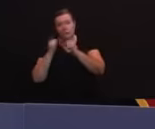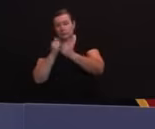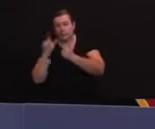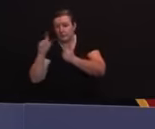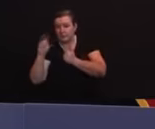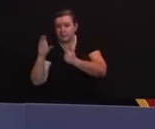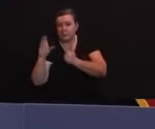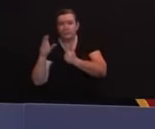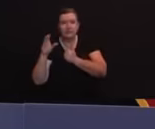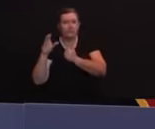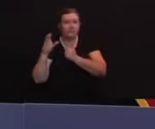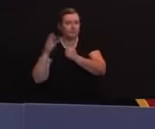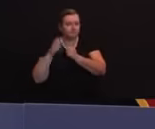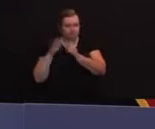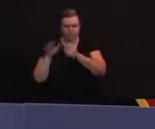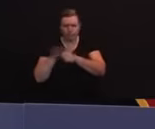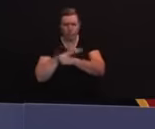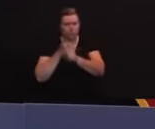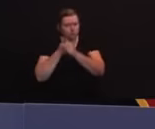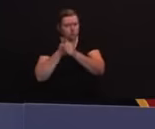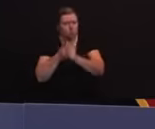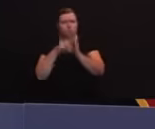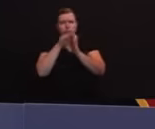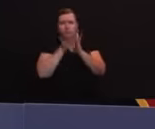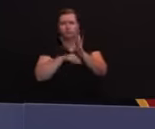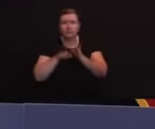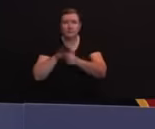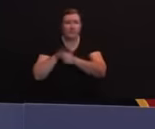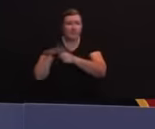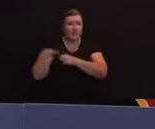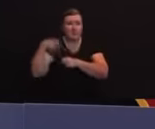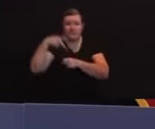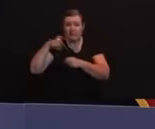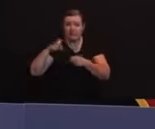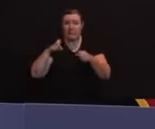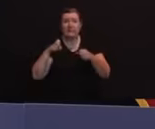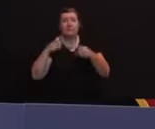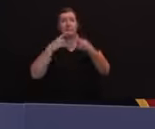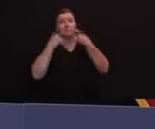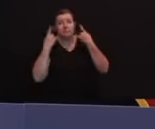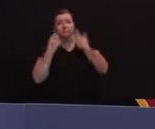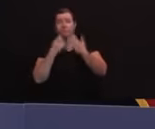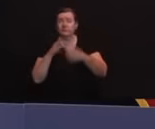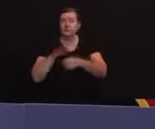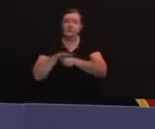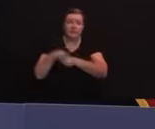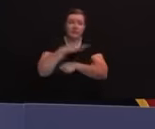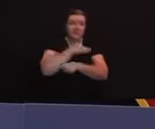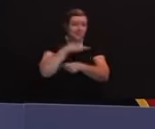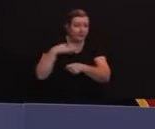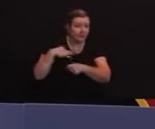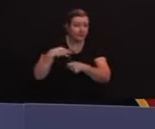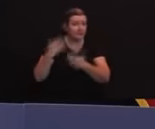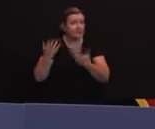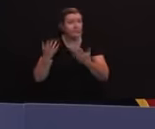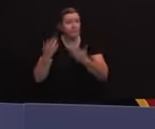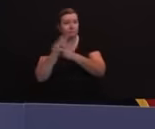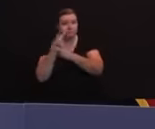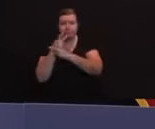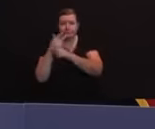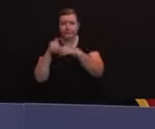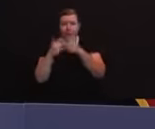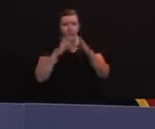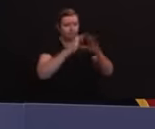have adequate PPE. They have adequate staffing. They've tested that they can cohort appropriately,